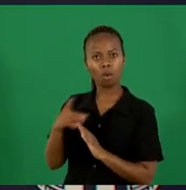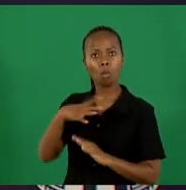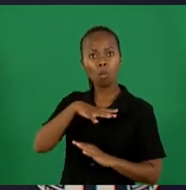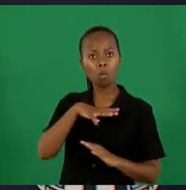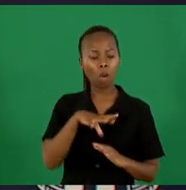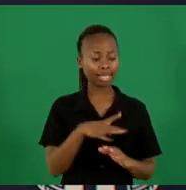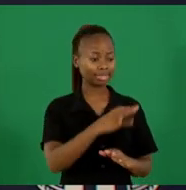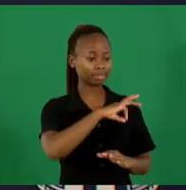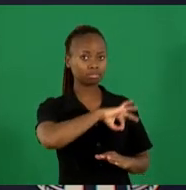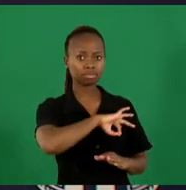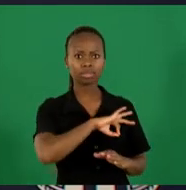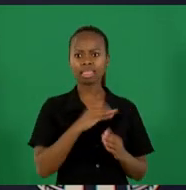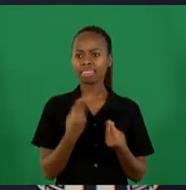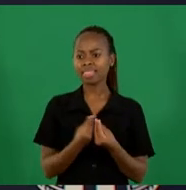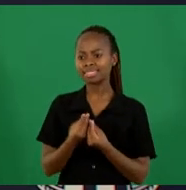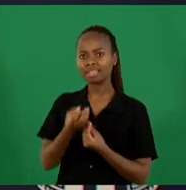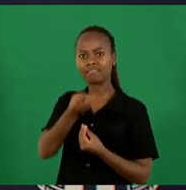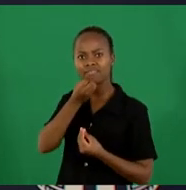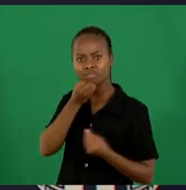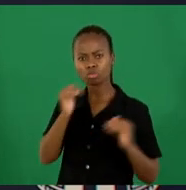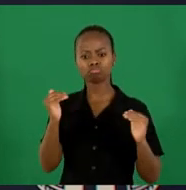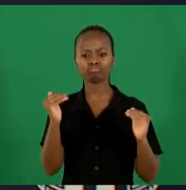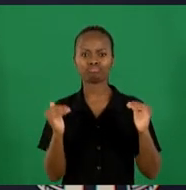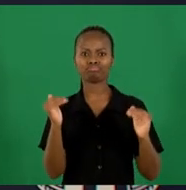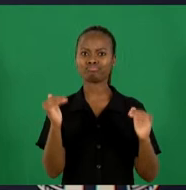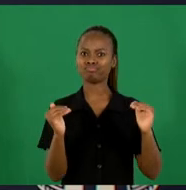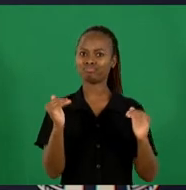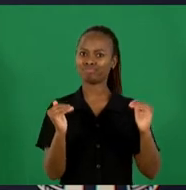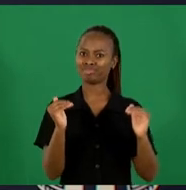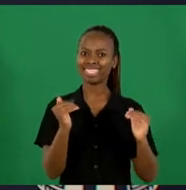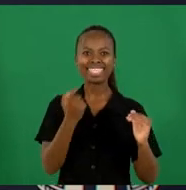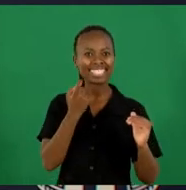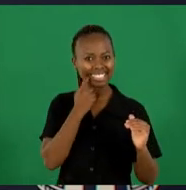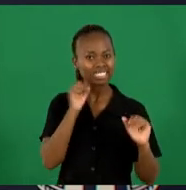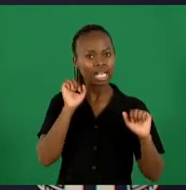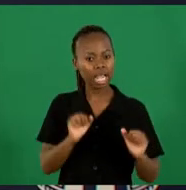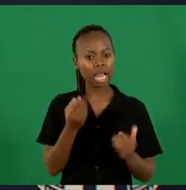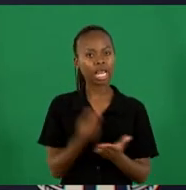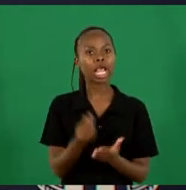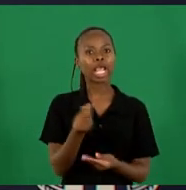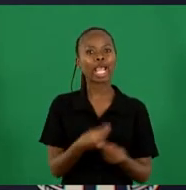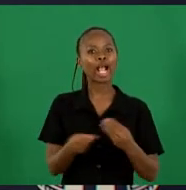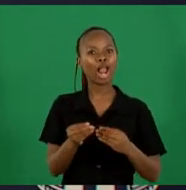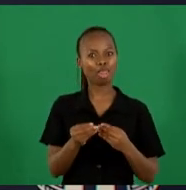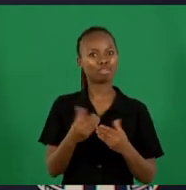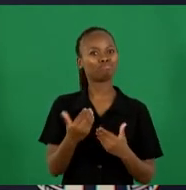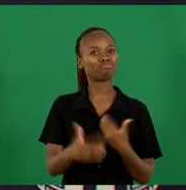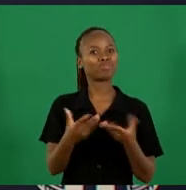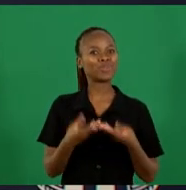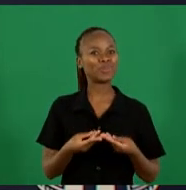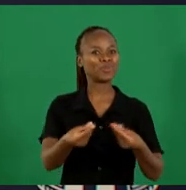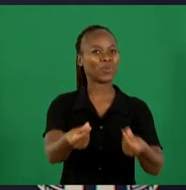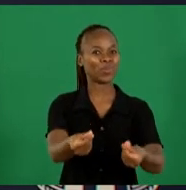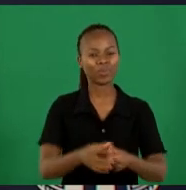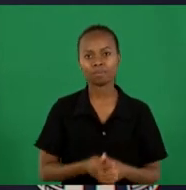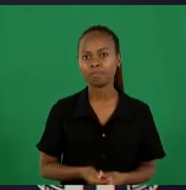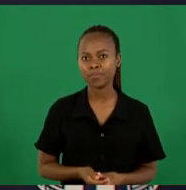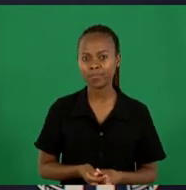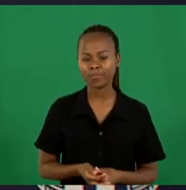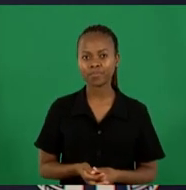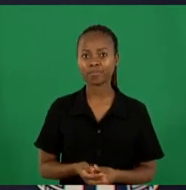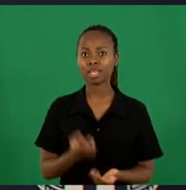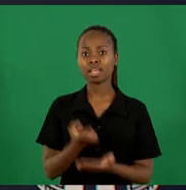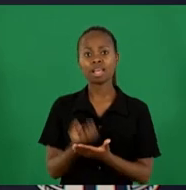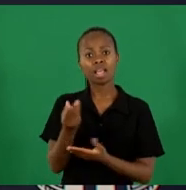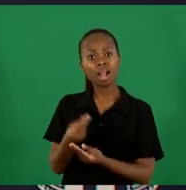of monetary policy and its transmission to the broader economy. Economic and financial conditions